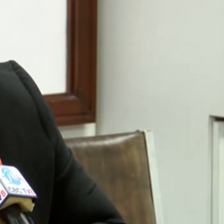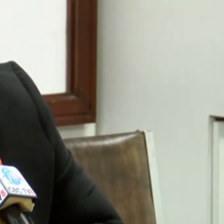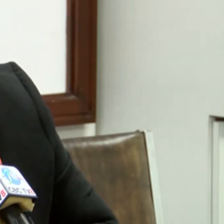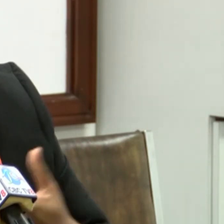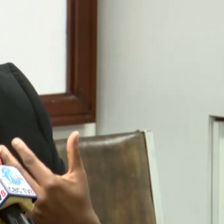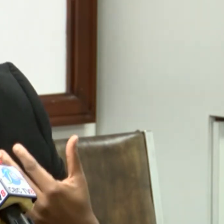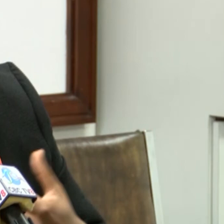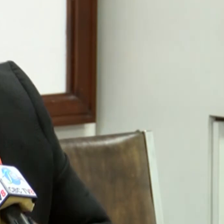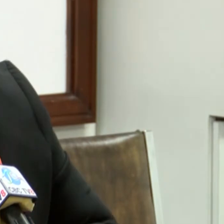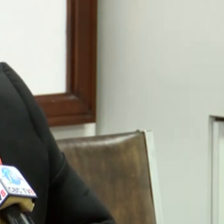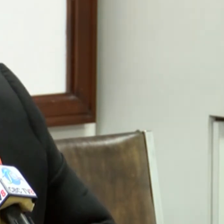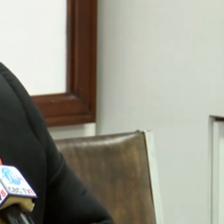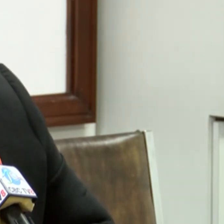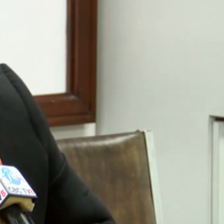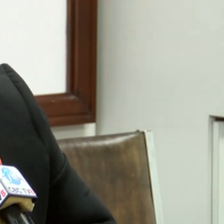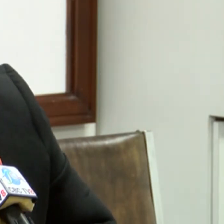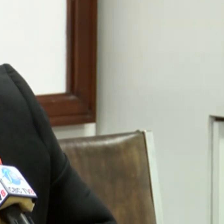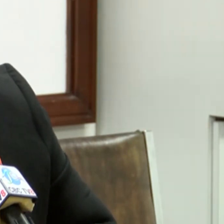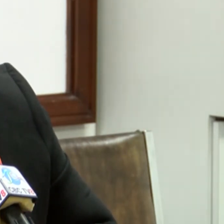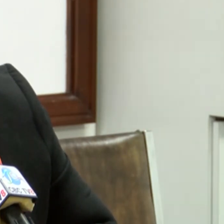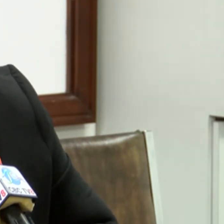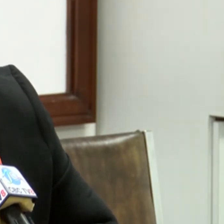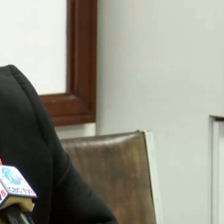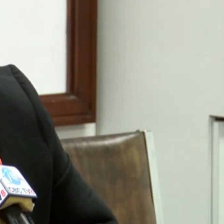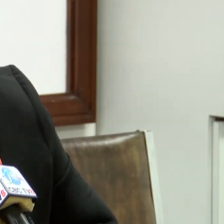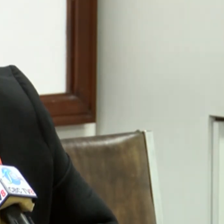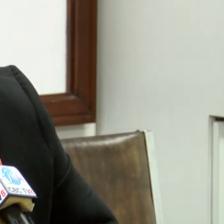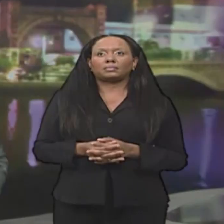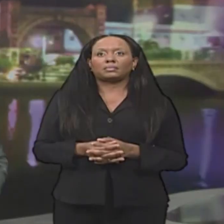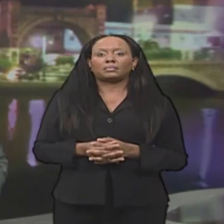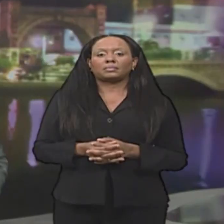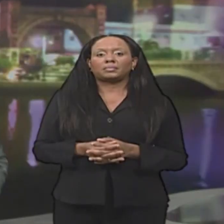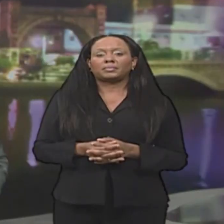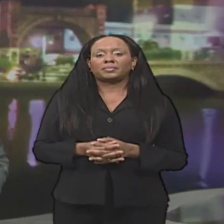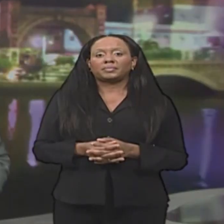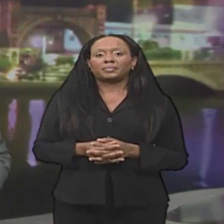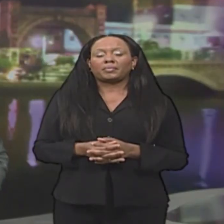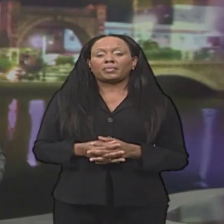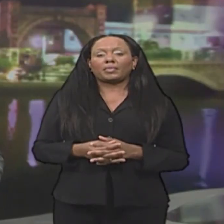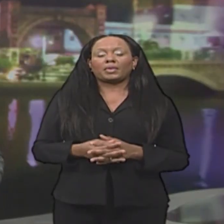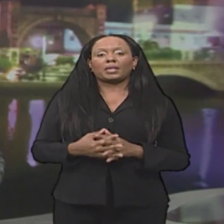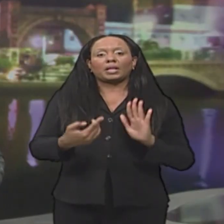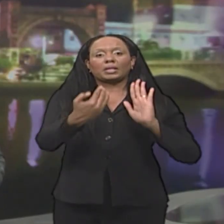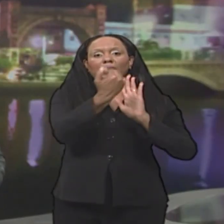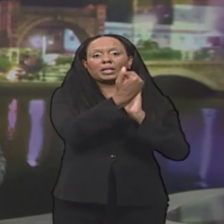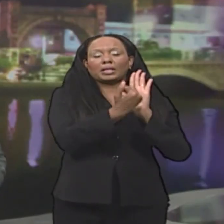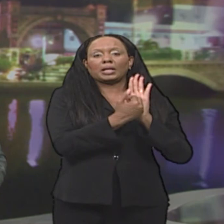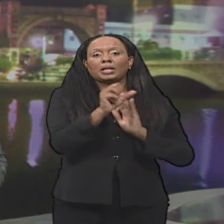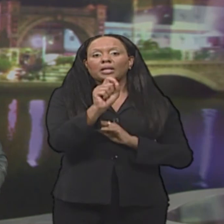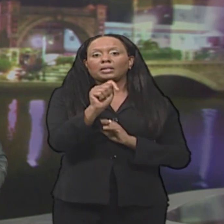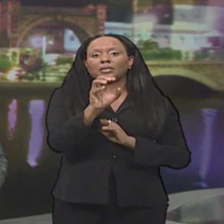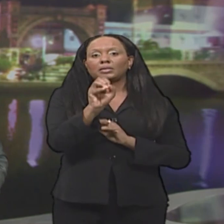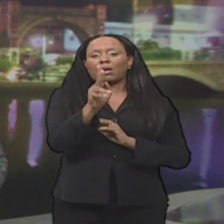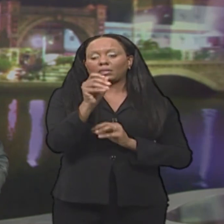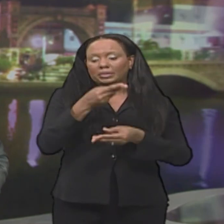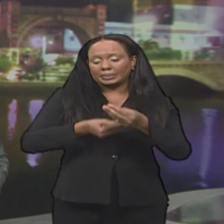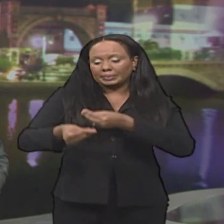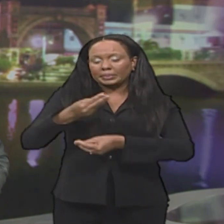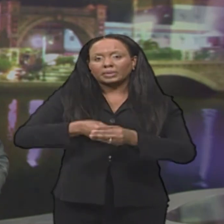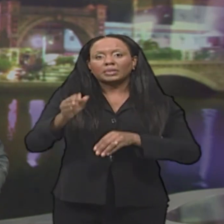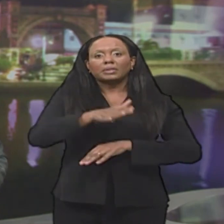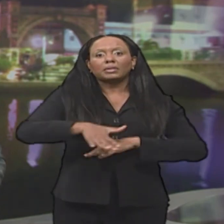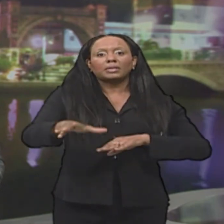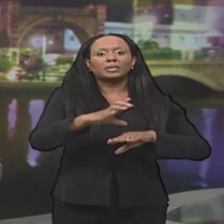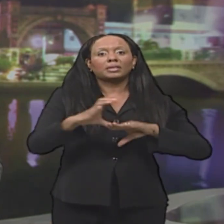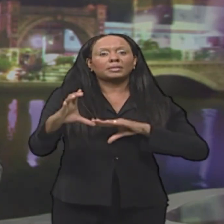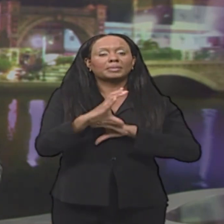turnover or up to 20 million euros. It's time now to take a look at how stocks traded on selected